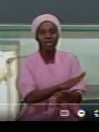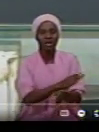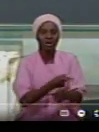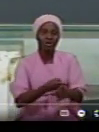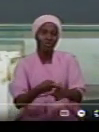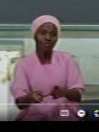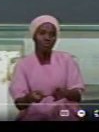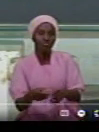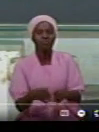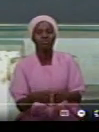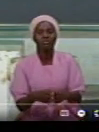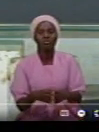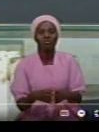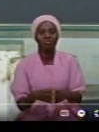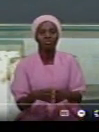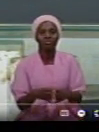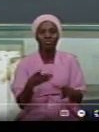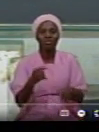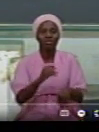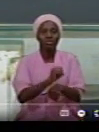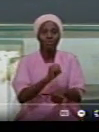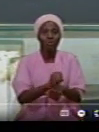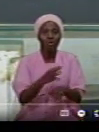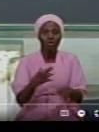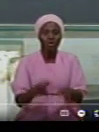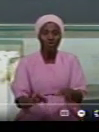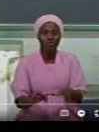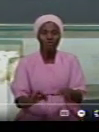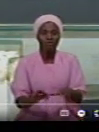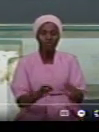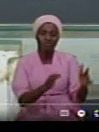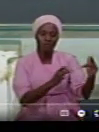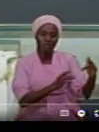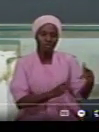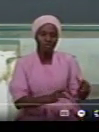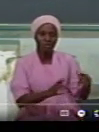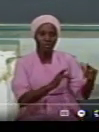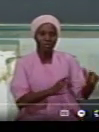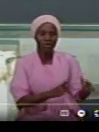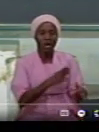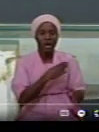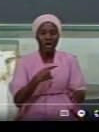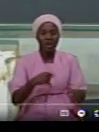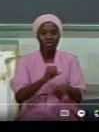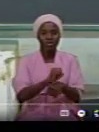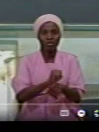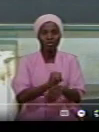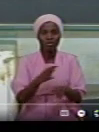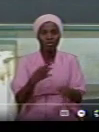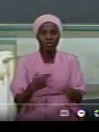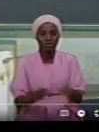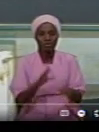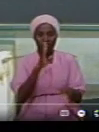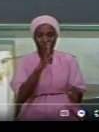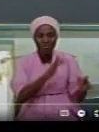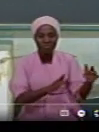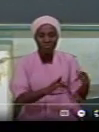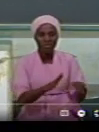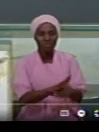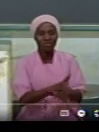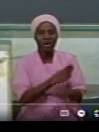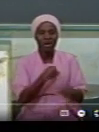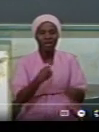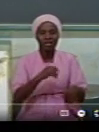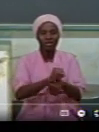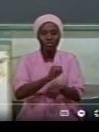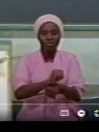stripes, the work of compassion, and the work of being merciful, and the work